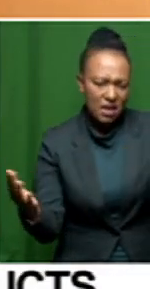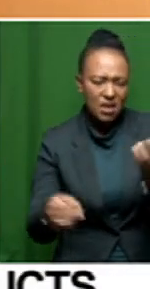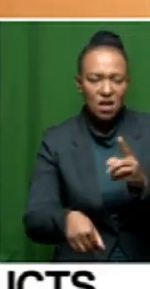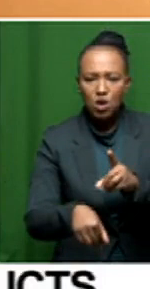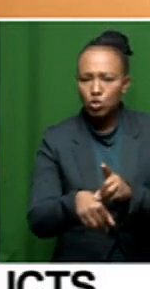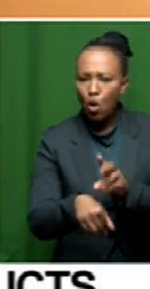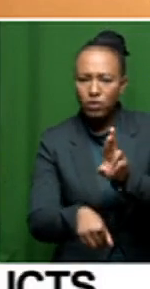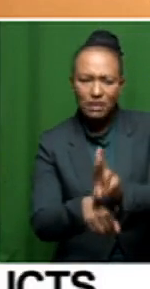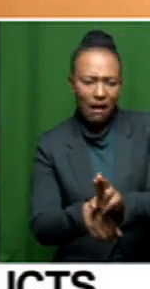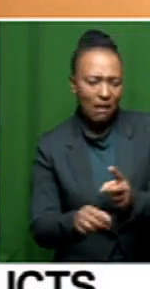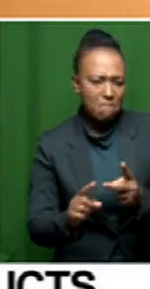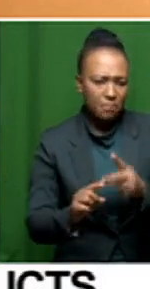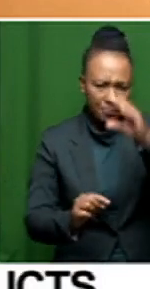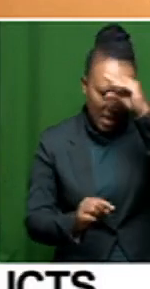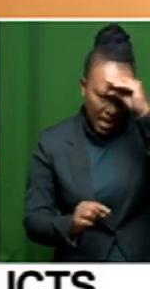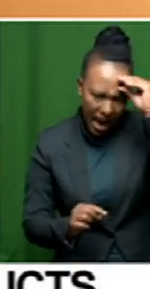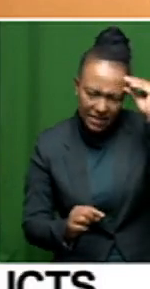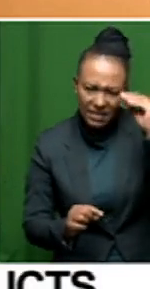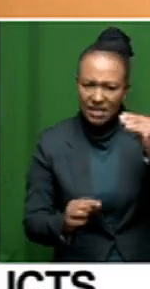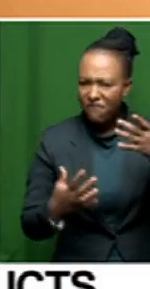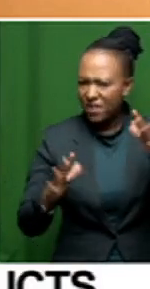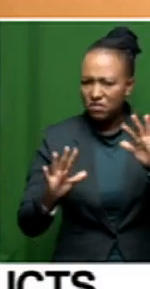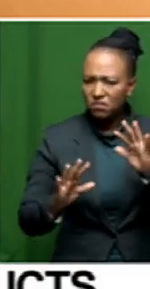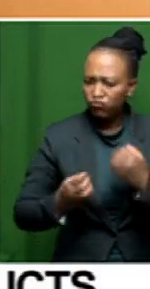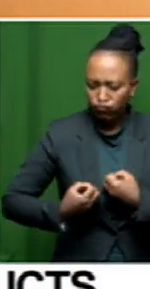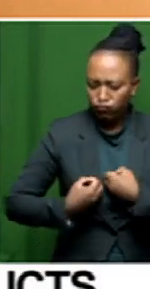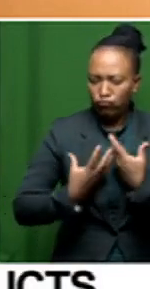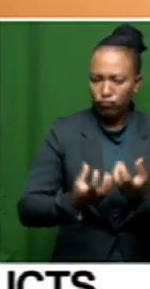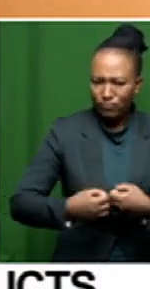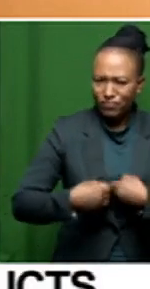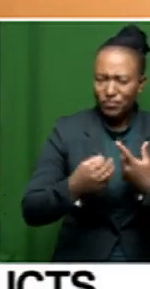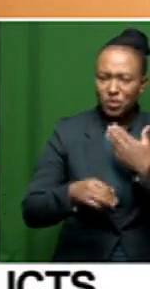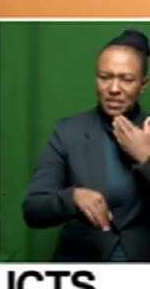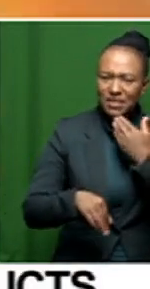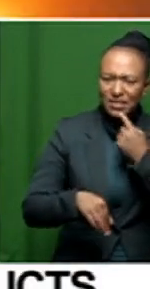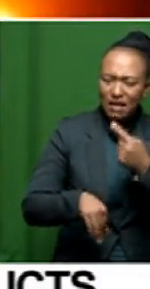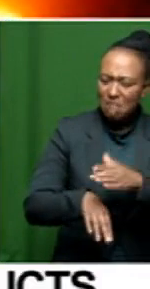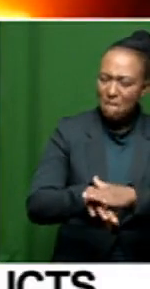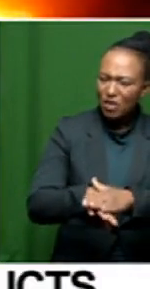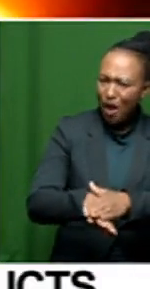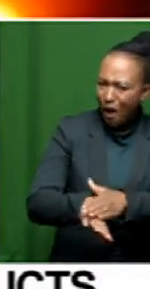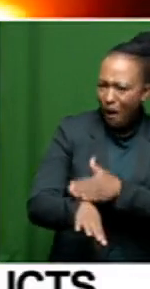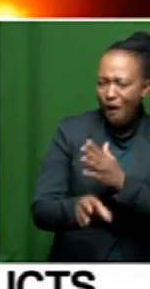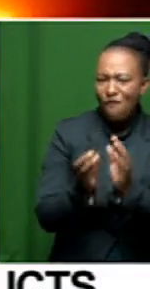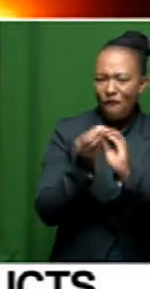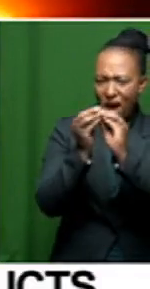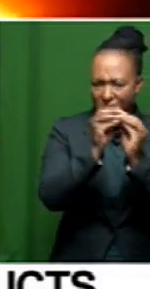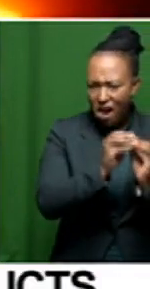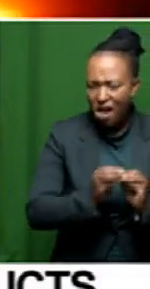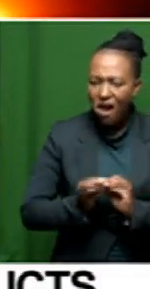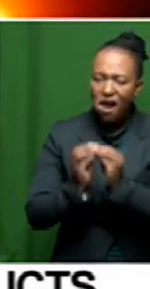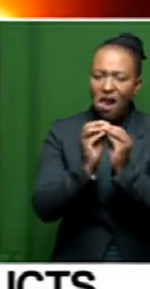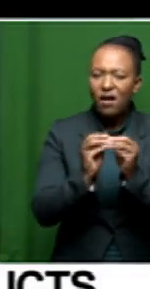at this facility, nurses, have spoken out about the slow pace of actually repairing